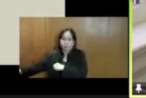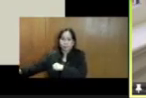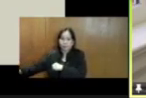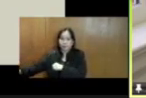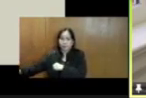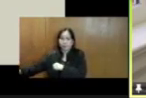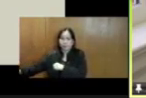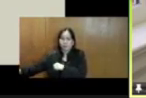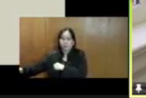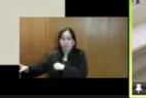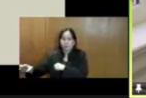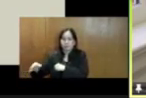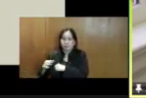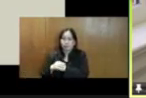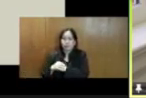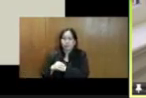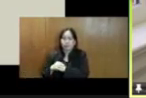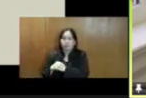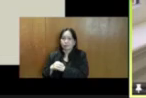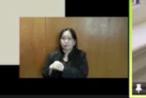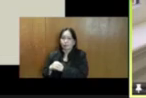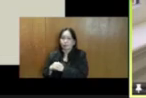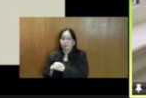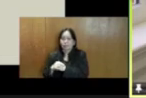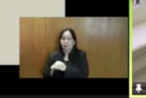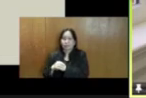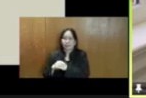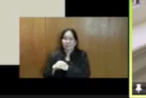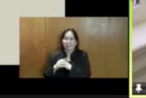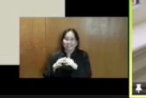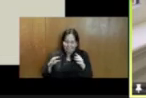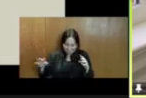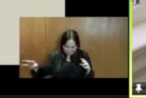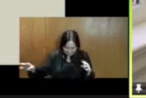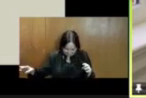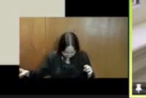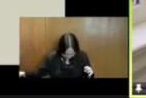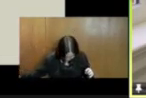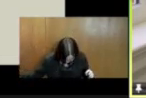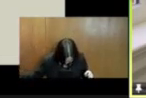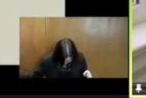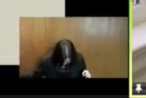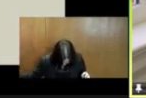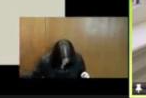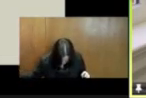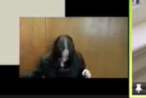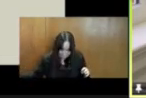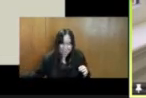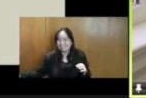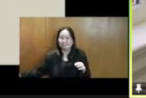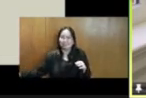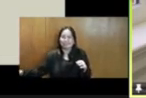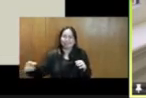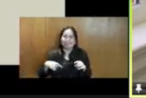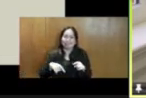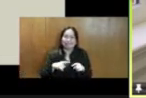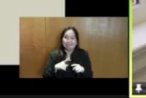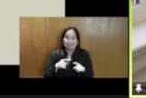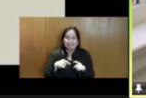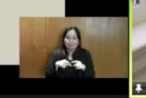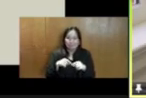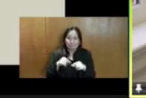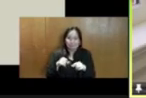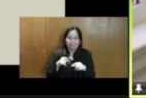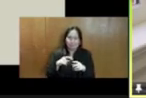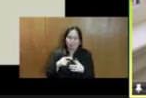different education levels, different ages, different geographies, how are they able to transition? Are there differences in the ability to transition for workers